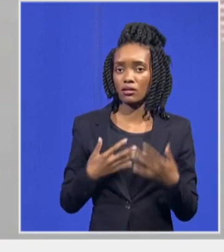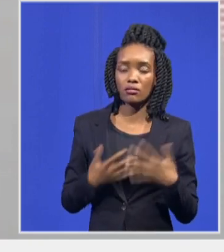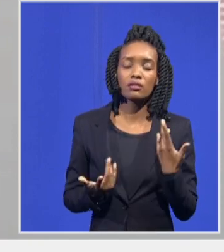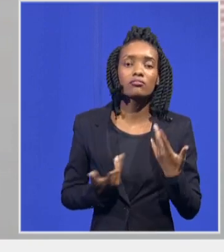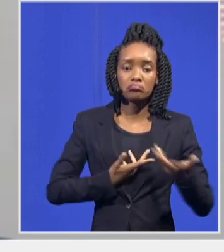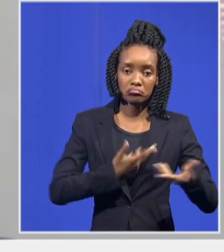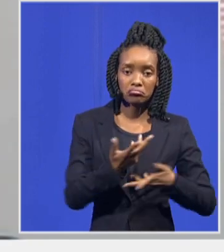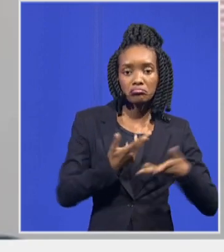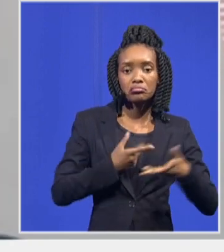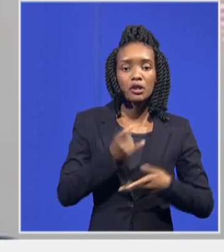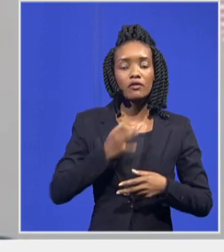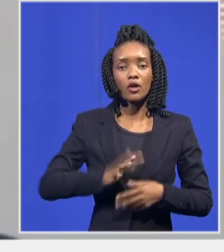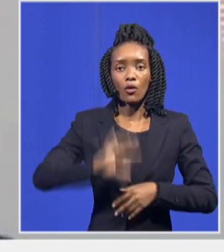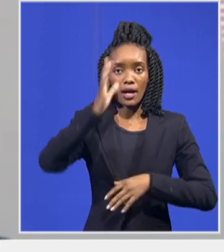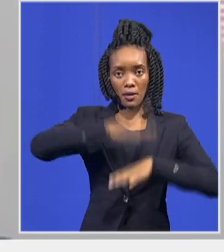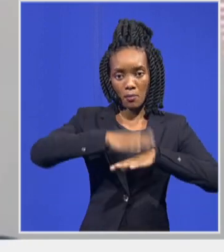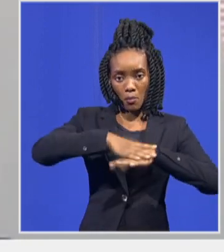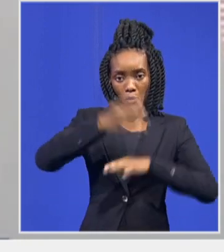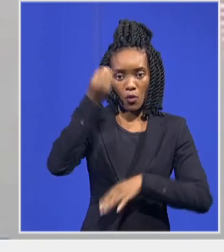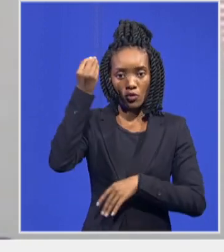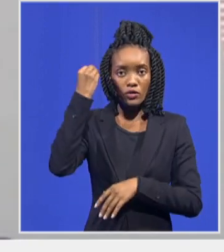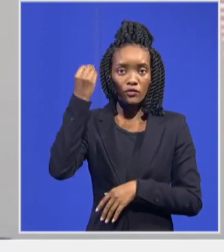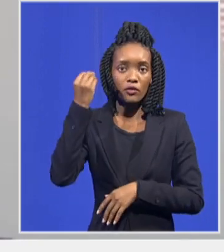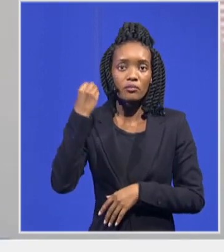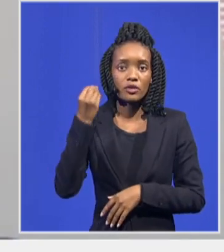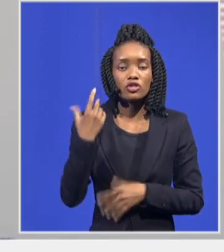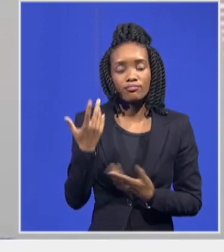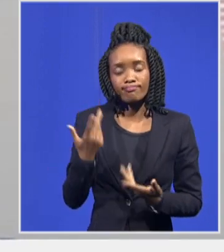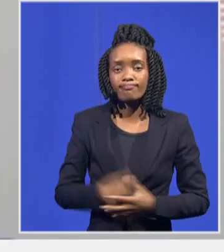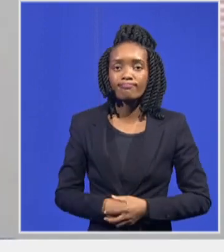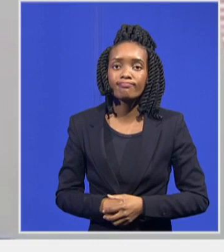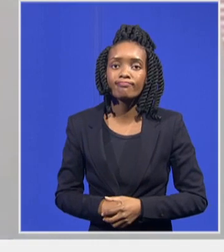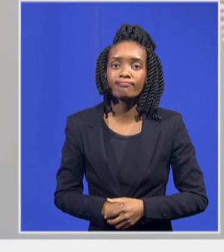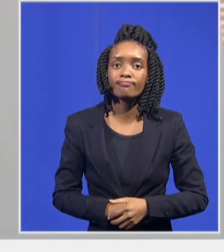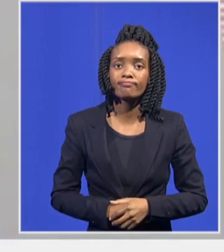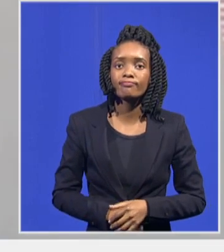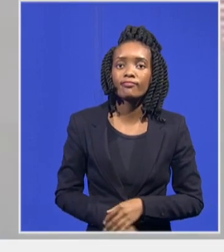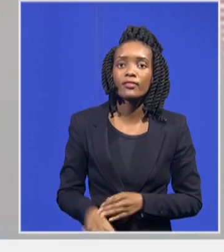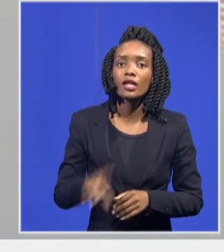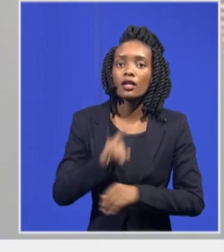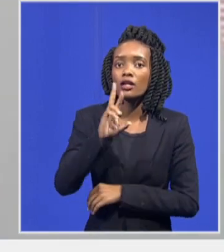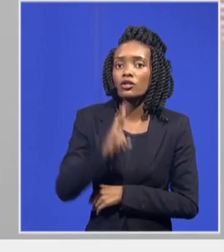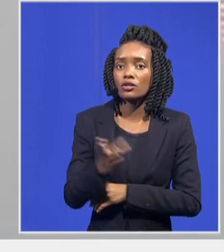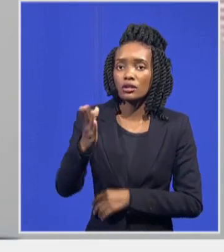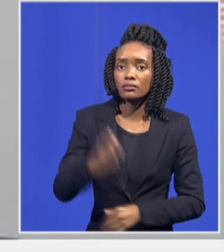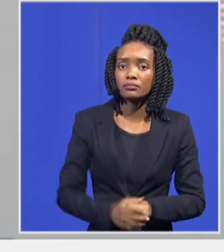for more information for over the weekend stories. Dr. Olva, Shamini, and Deepak.